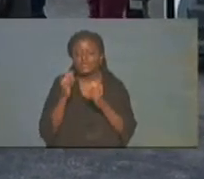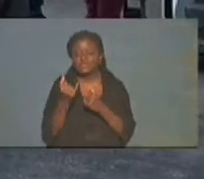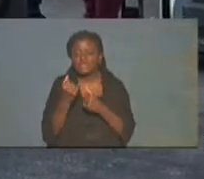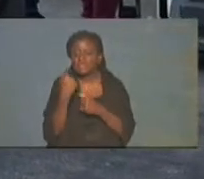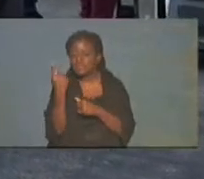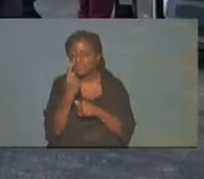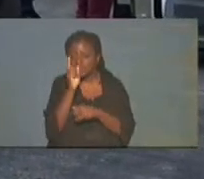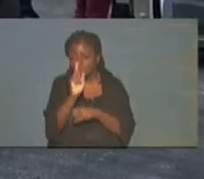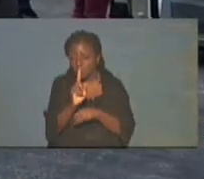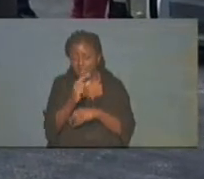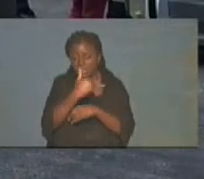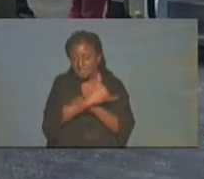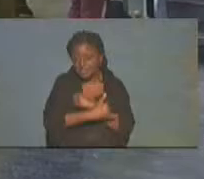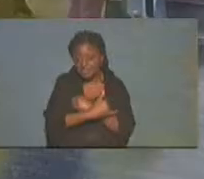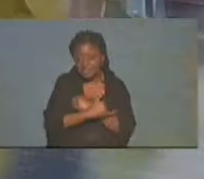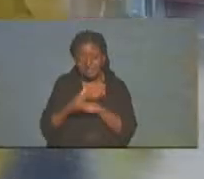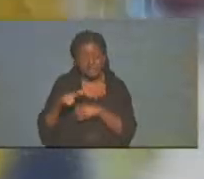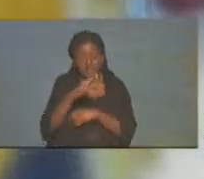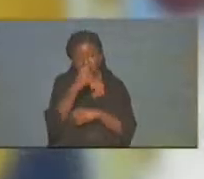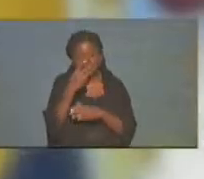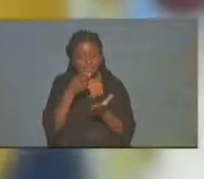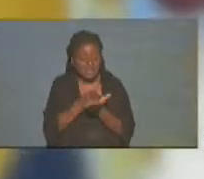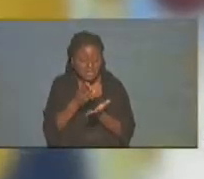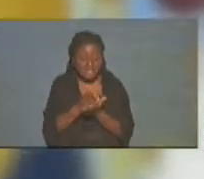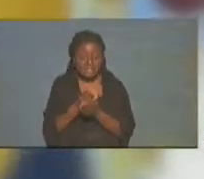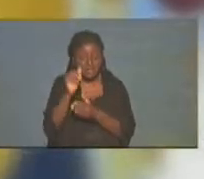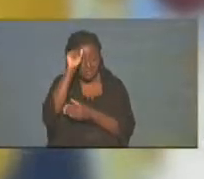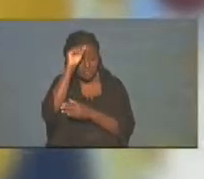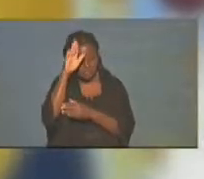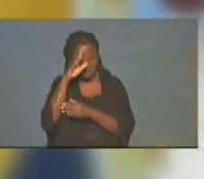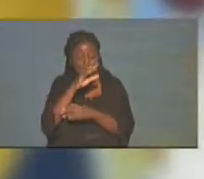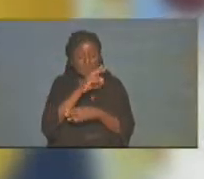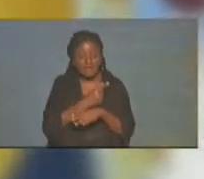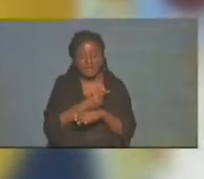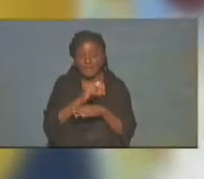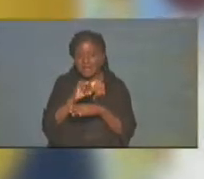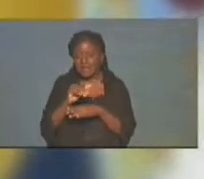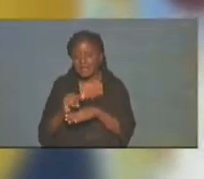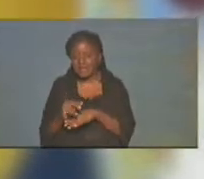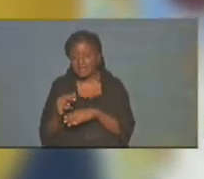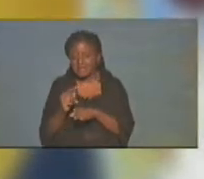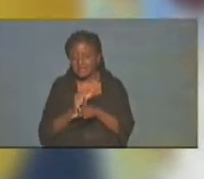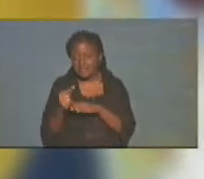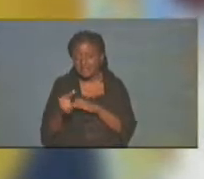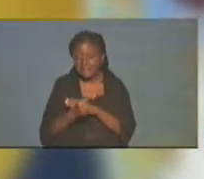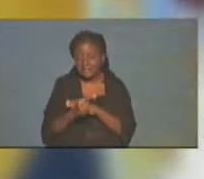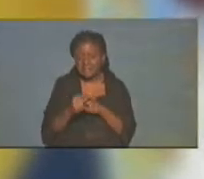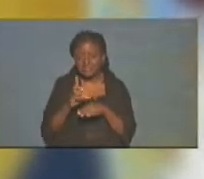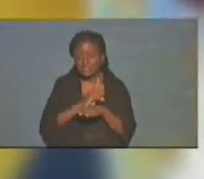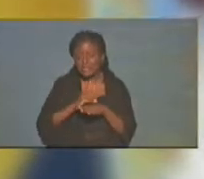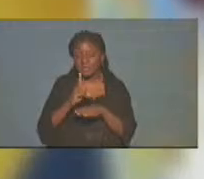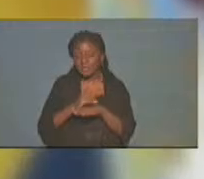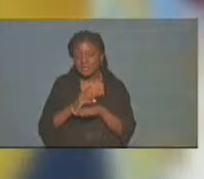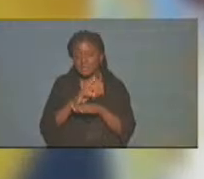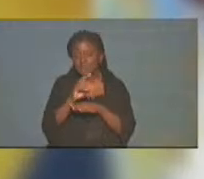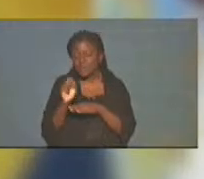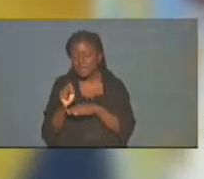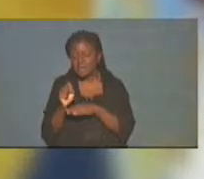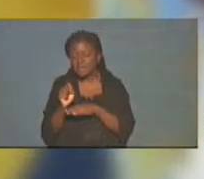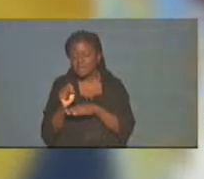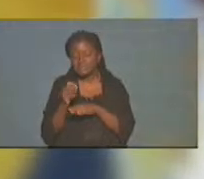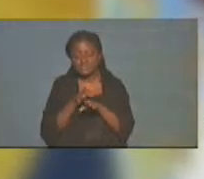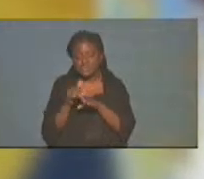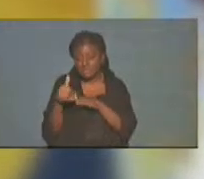there have been flights to Haiti, Cuba, Guyana, Dominica, the United States, Jamaica, Nicaragua,